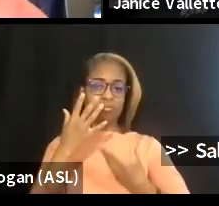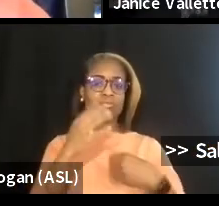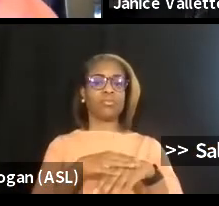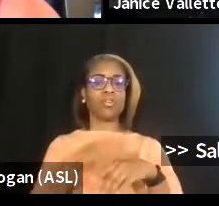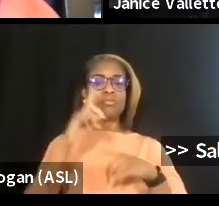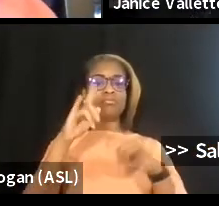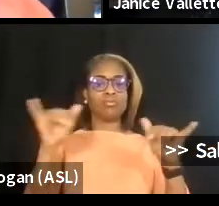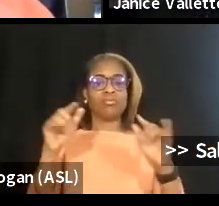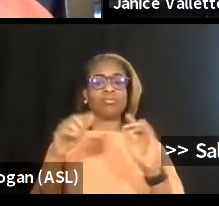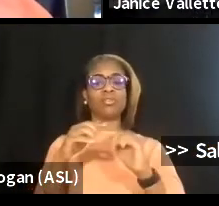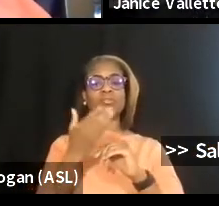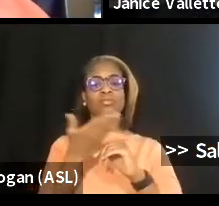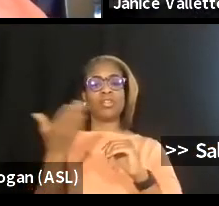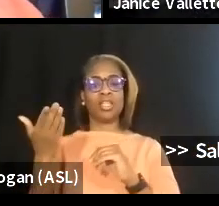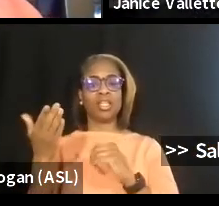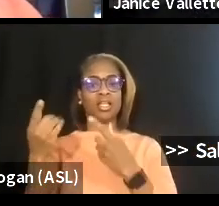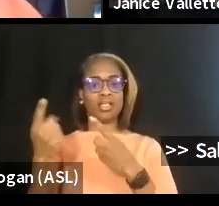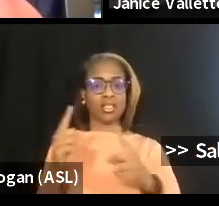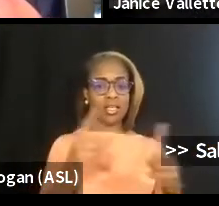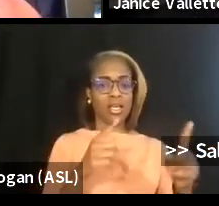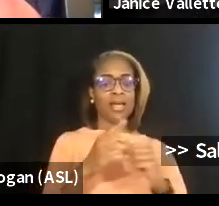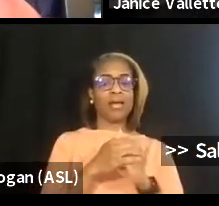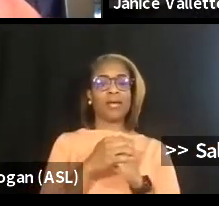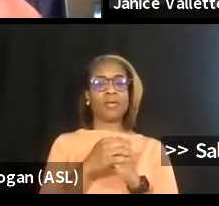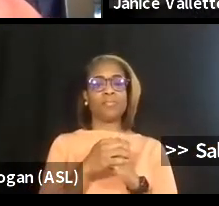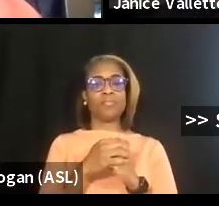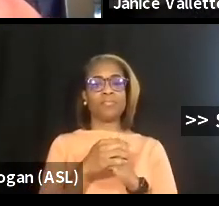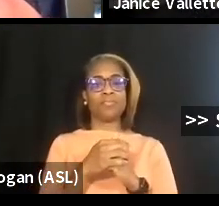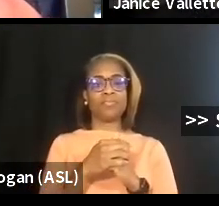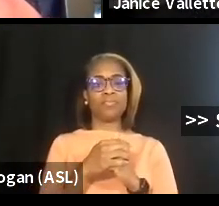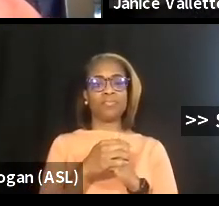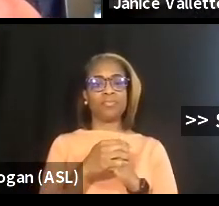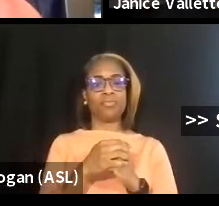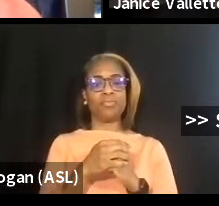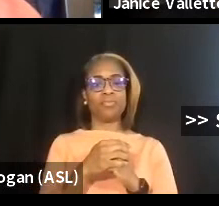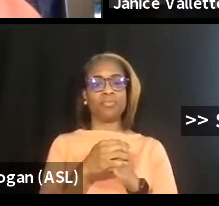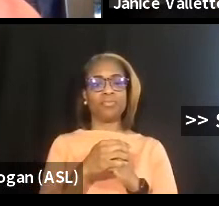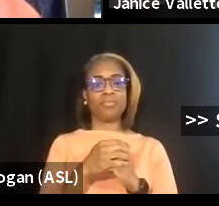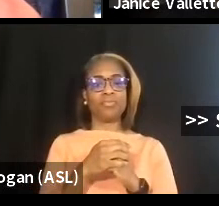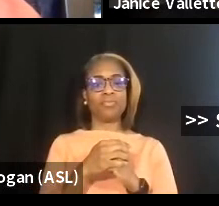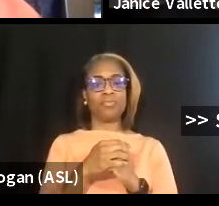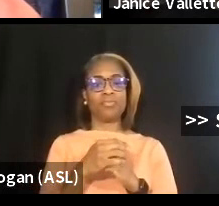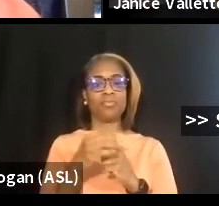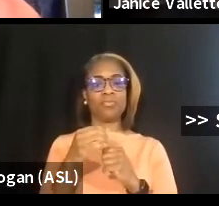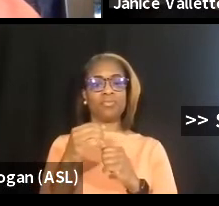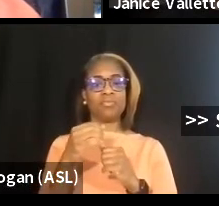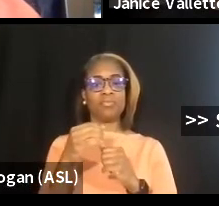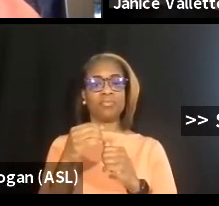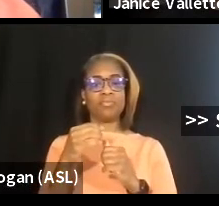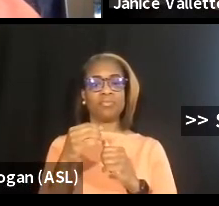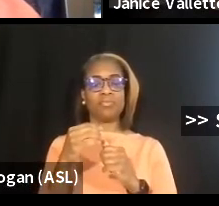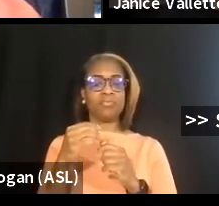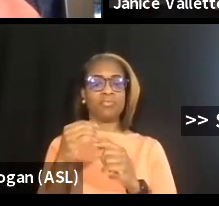various technicalities and of the State of Michigan